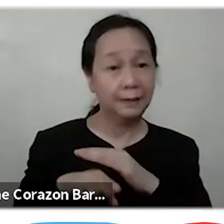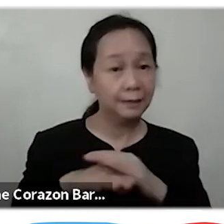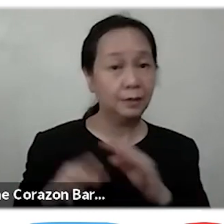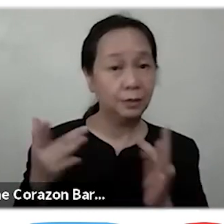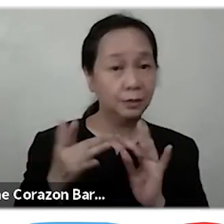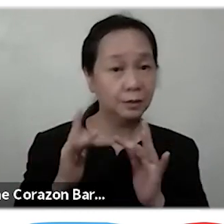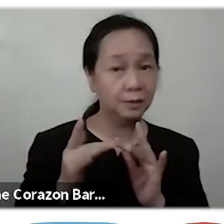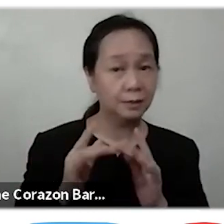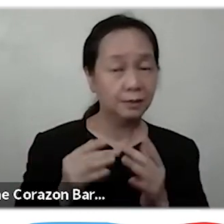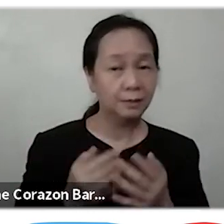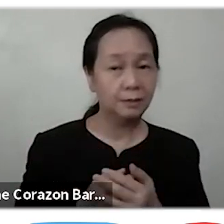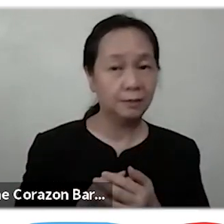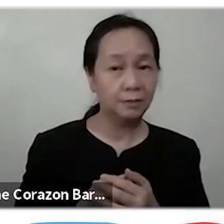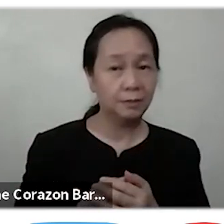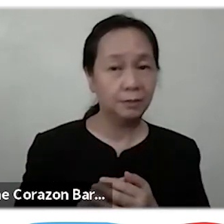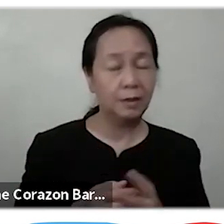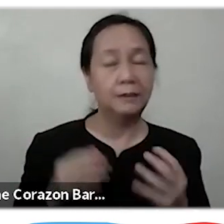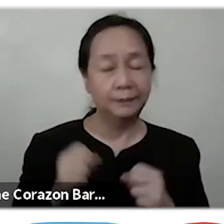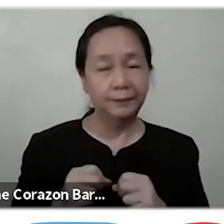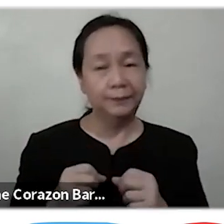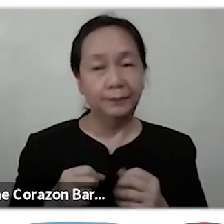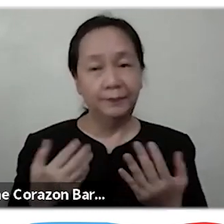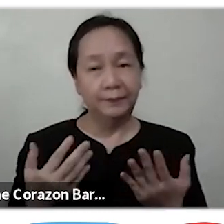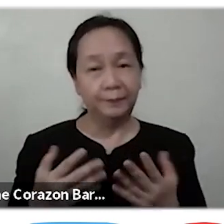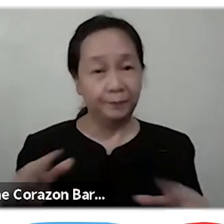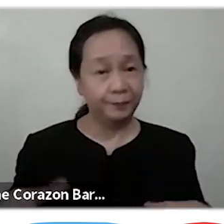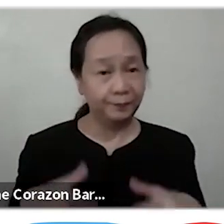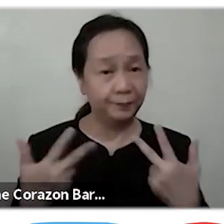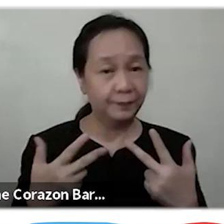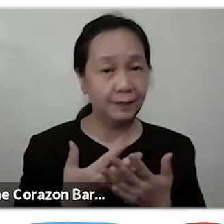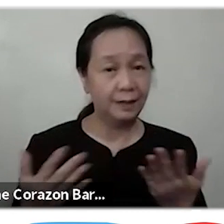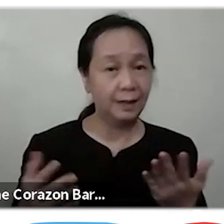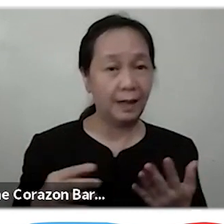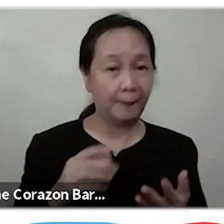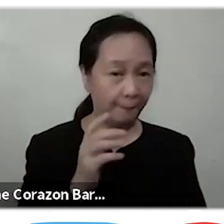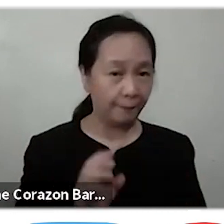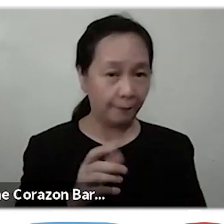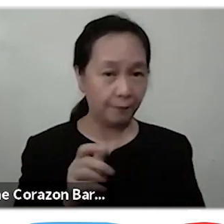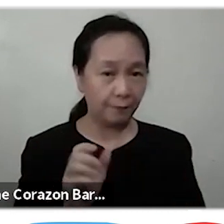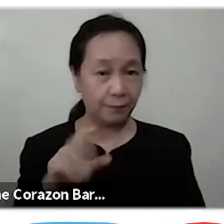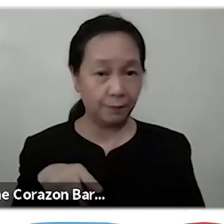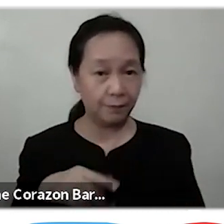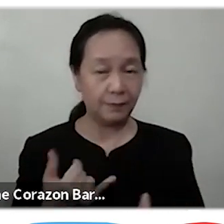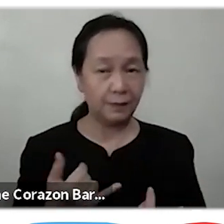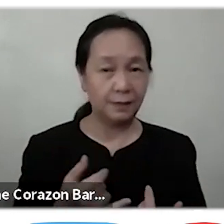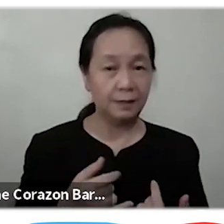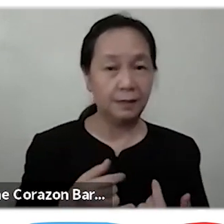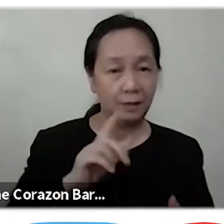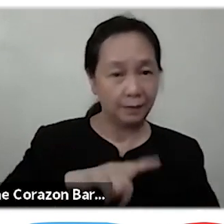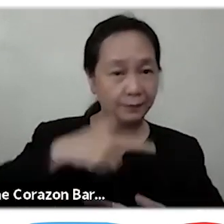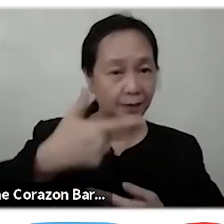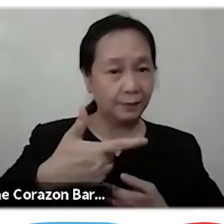have access to internet, to digital device like mobile phone, to digital device like laptops and